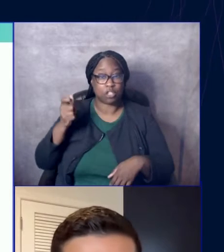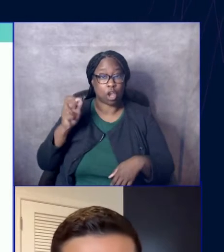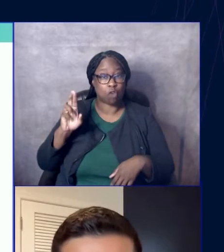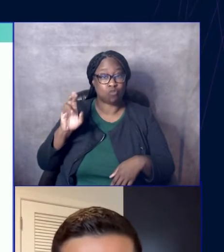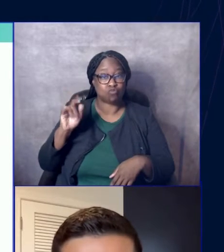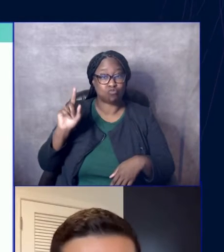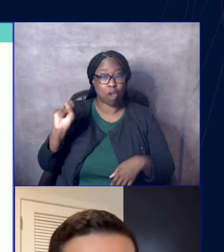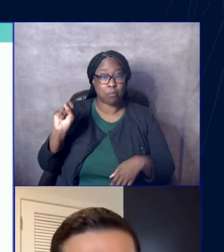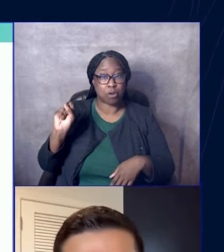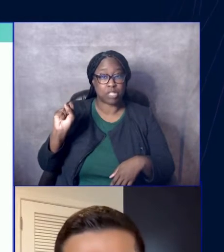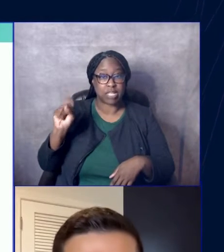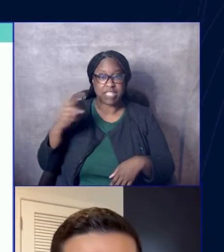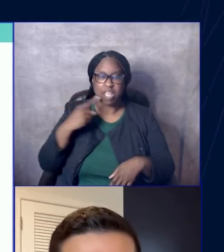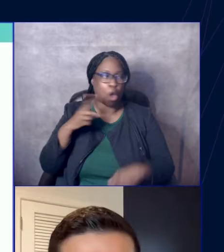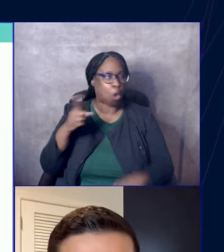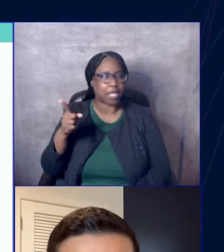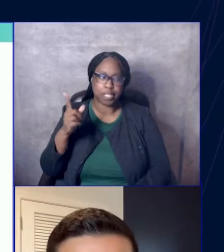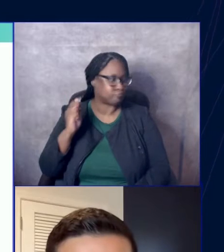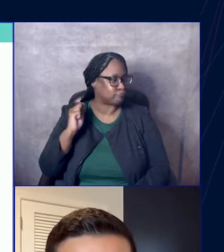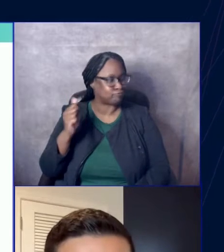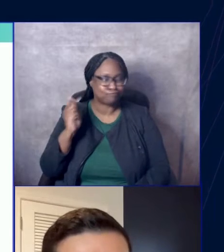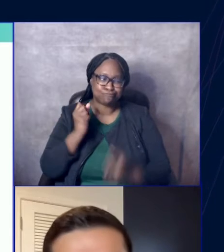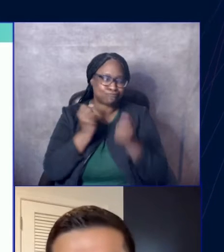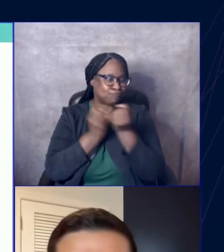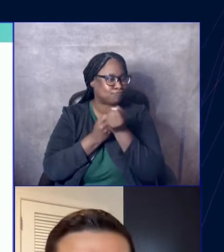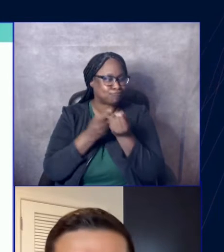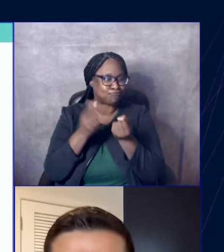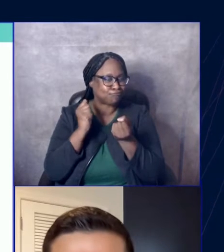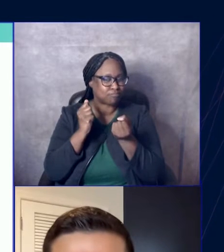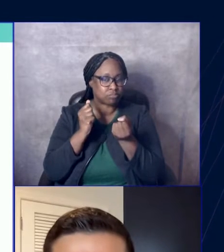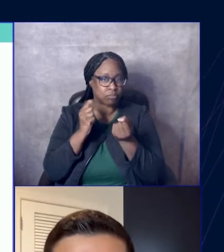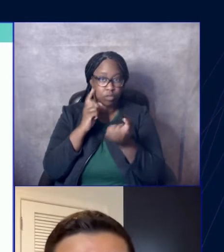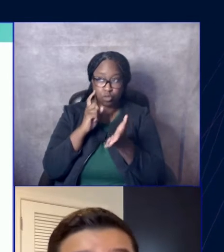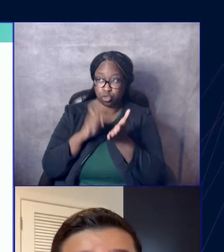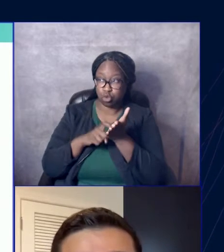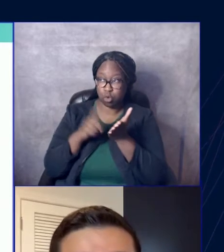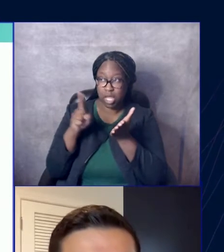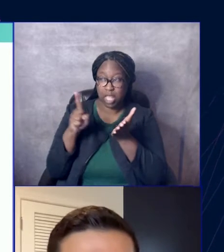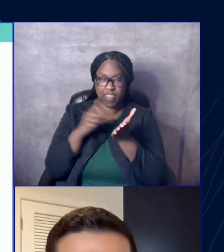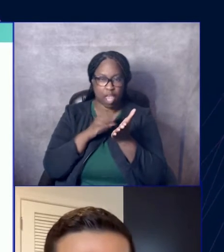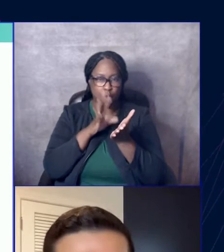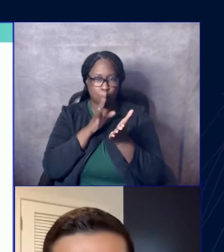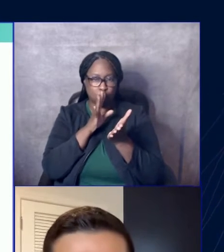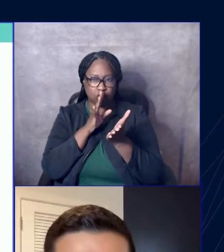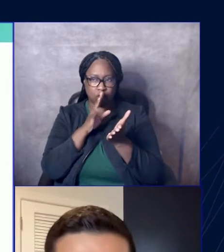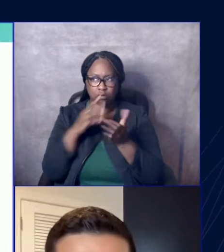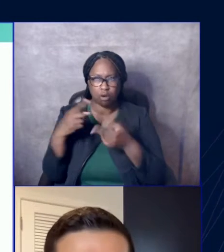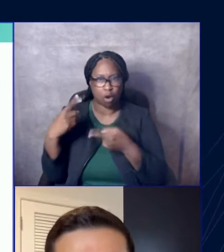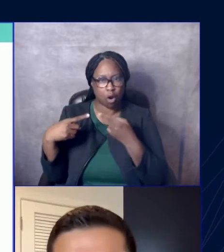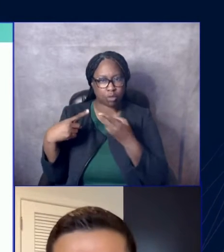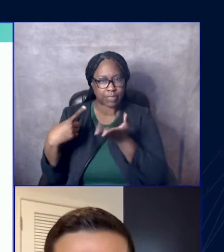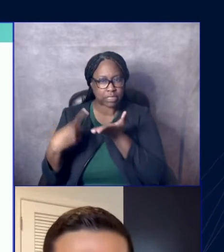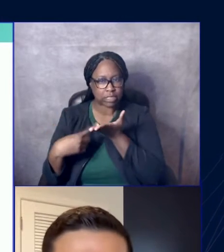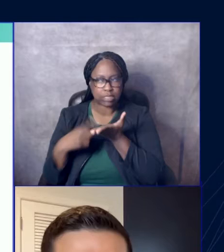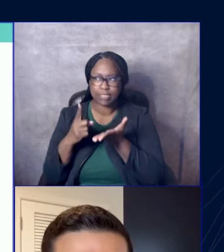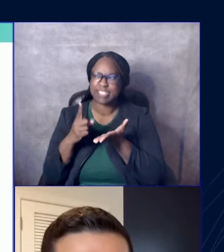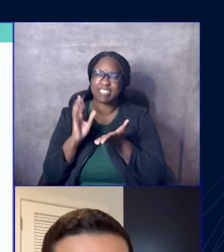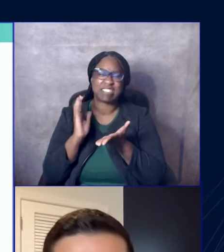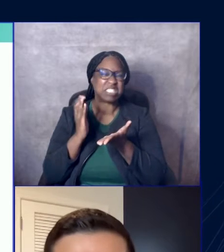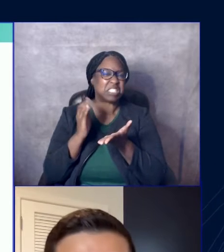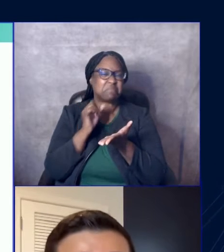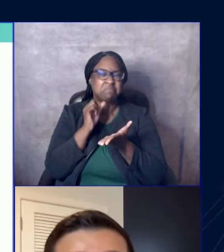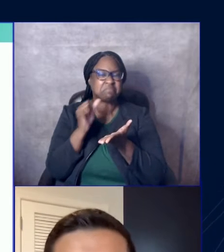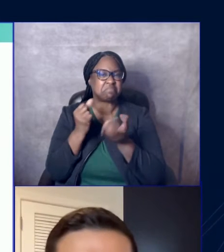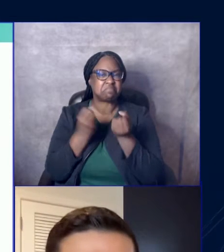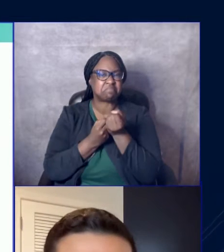going to side with us. Based on how the oral arguments went, it wasn't going to happen. People in the media were already writing that Justice